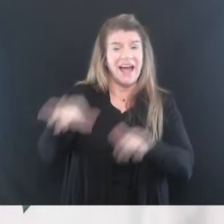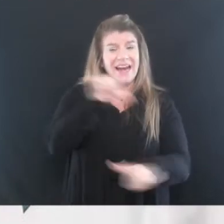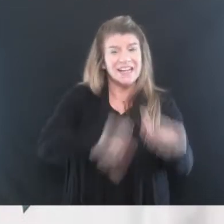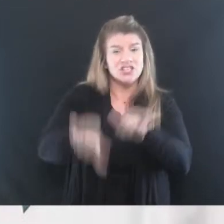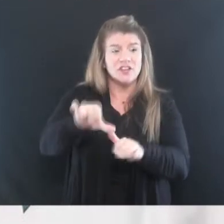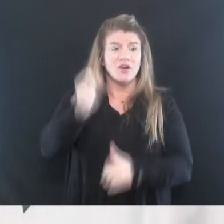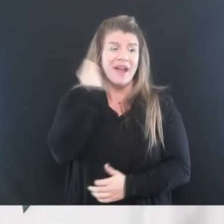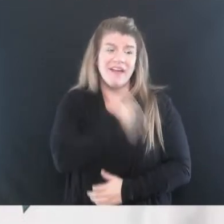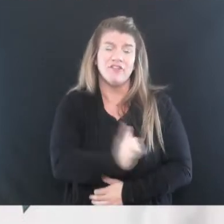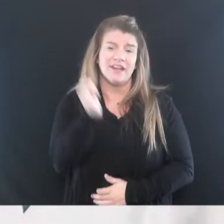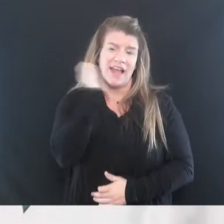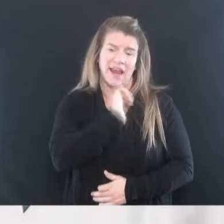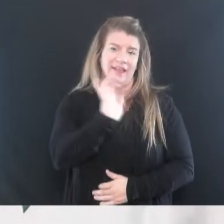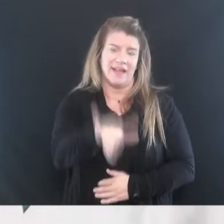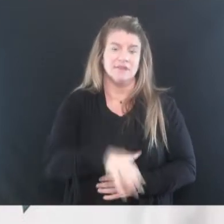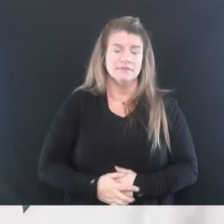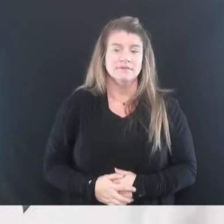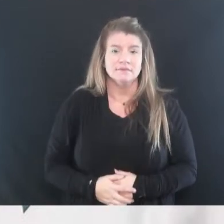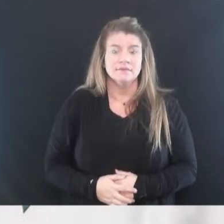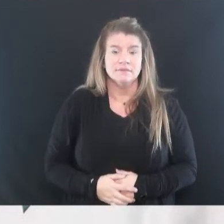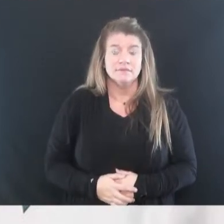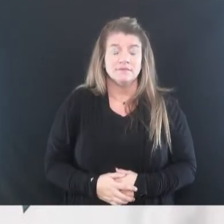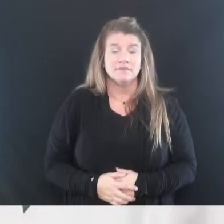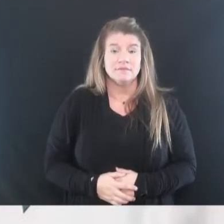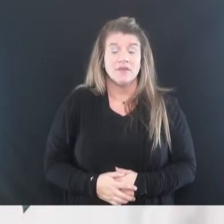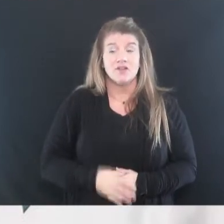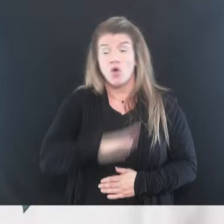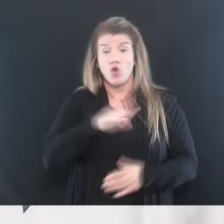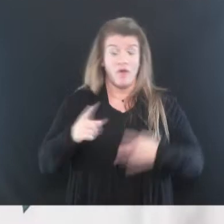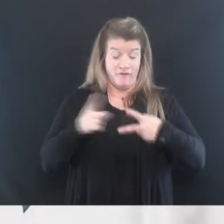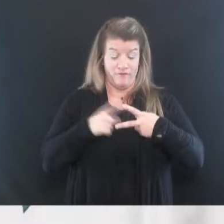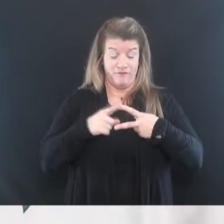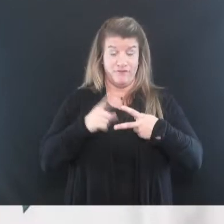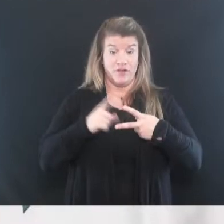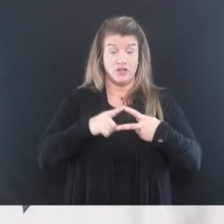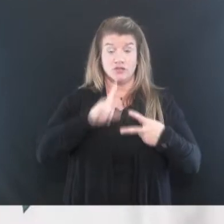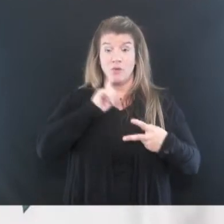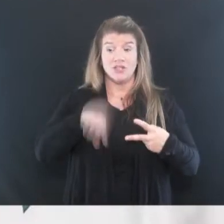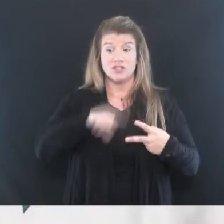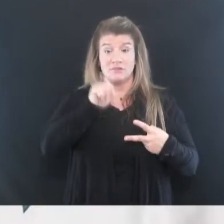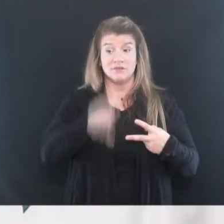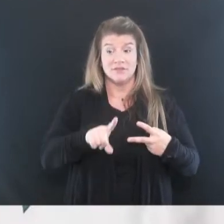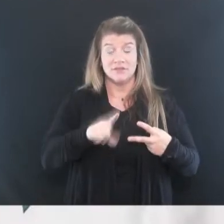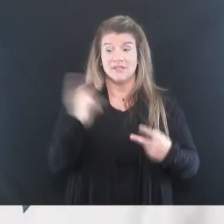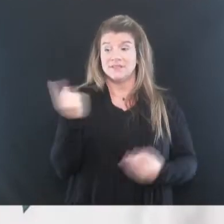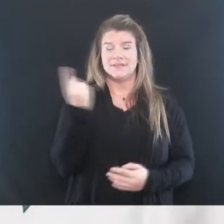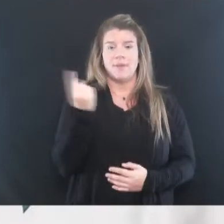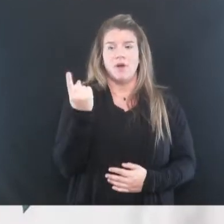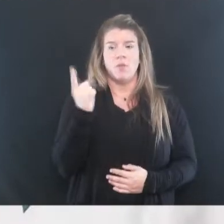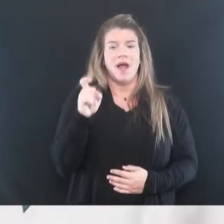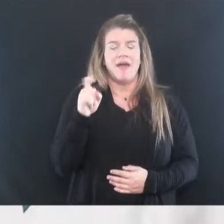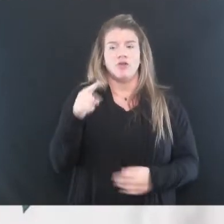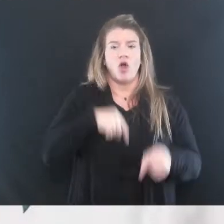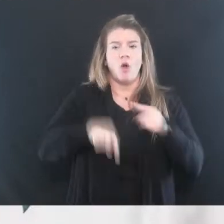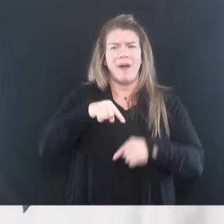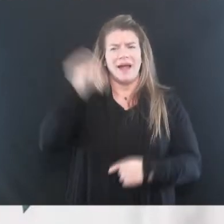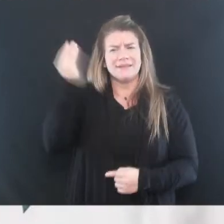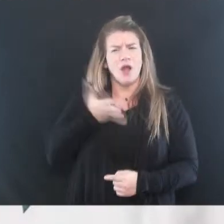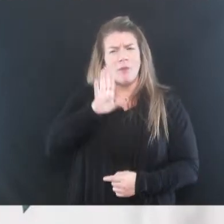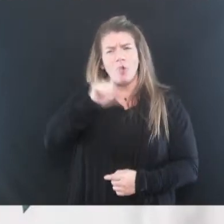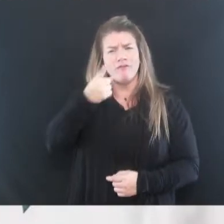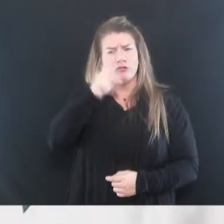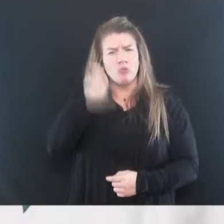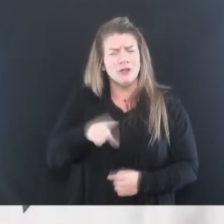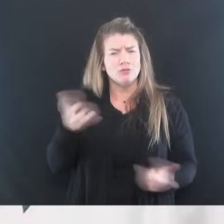we do. You know, so the first part of the question, I've already, you know, somebody, we're going to have to go back and tell me what the first part of